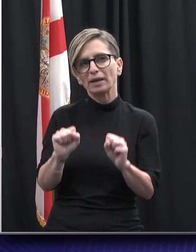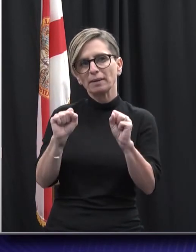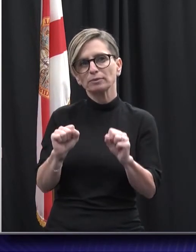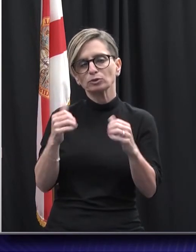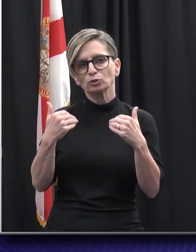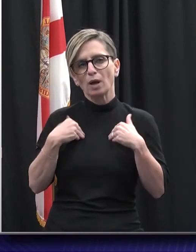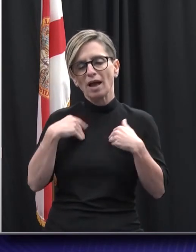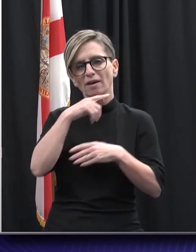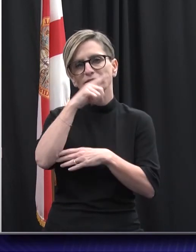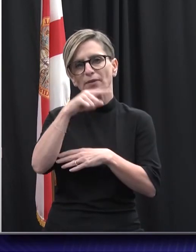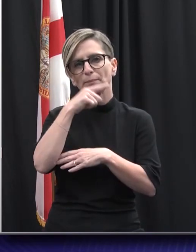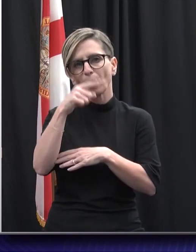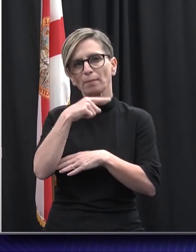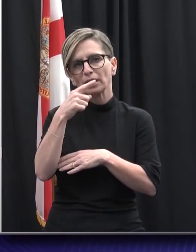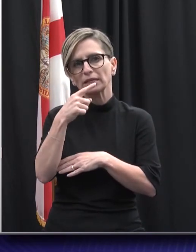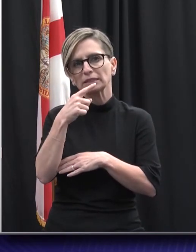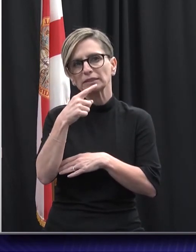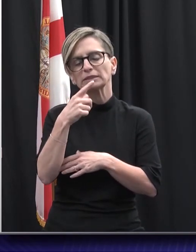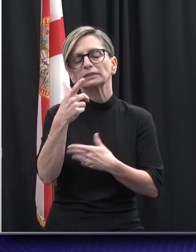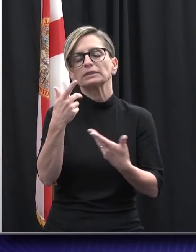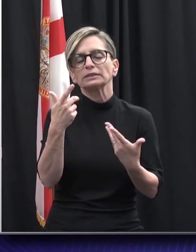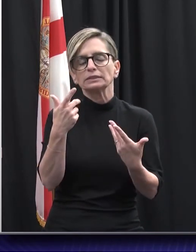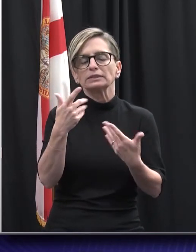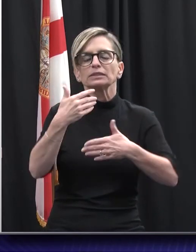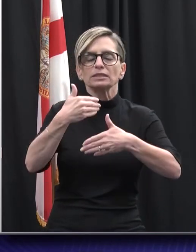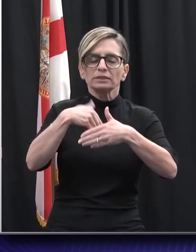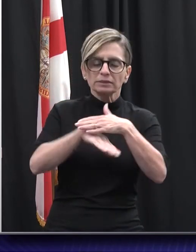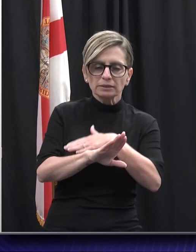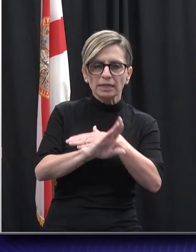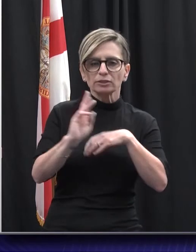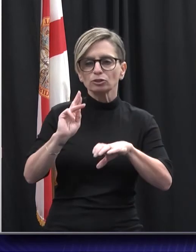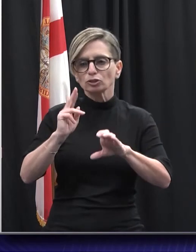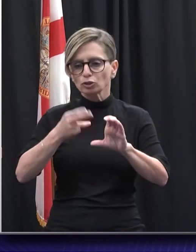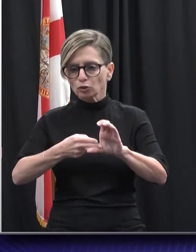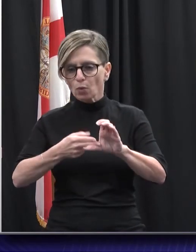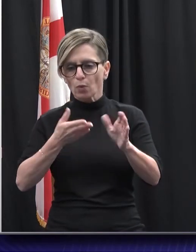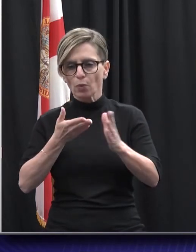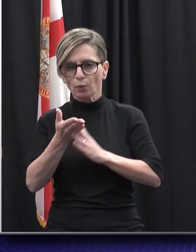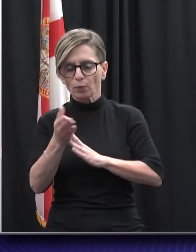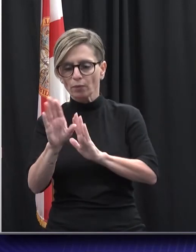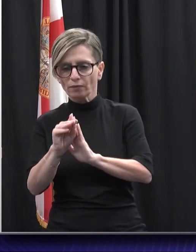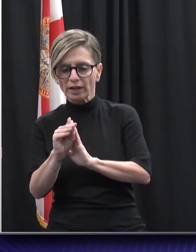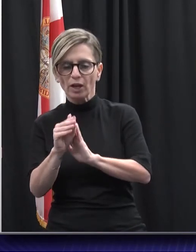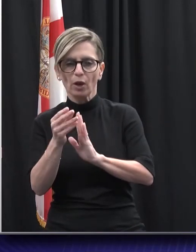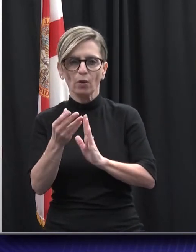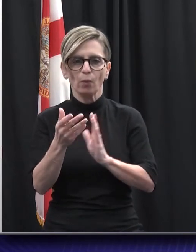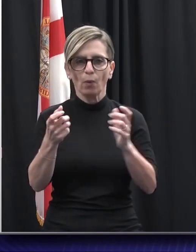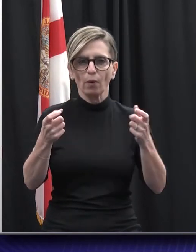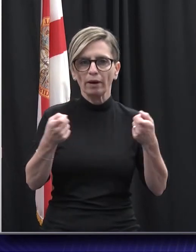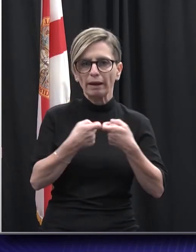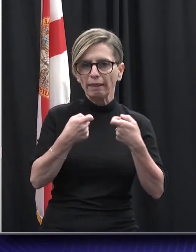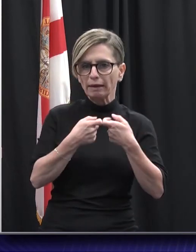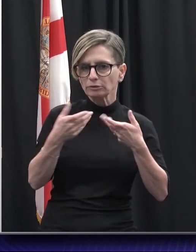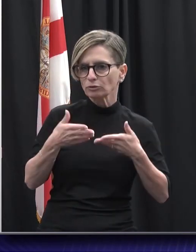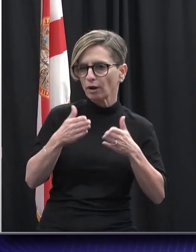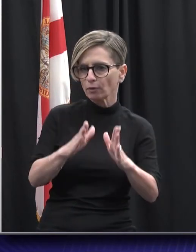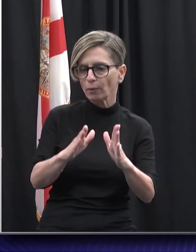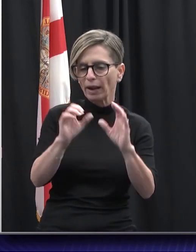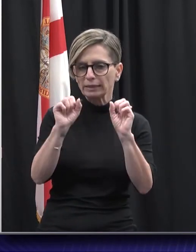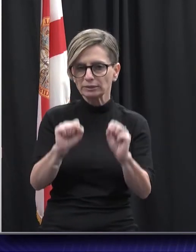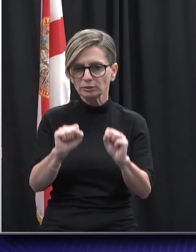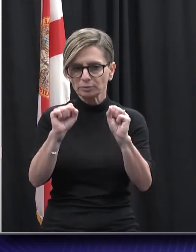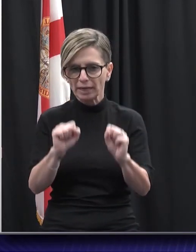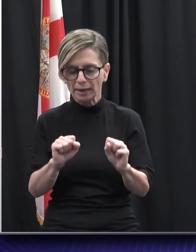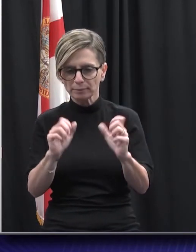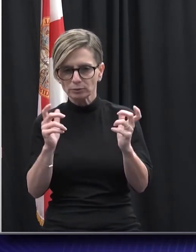to the meeting, but they must be socially distanced. And we will also have electronic ways of people being able to